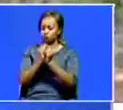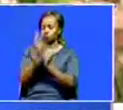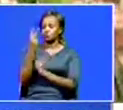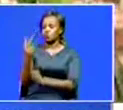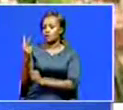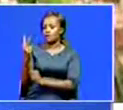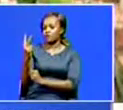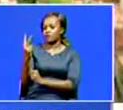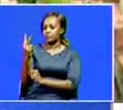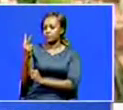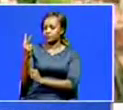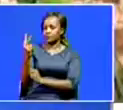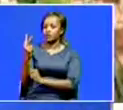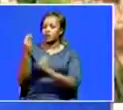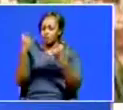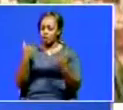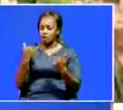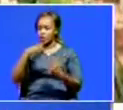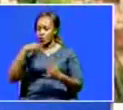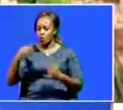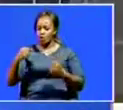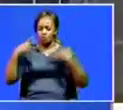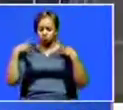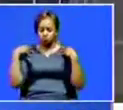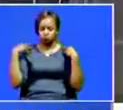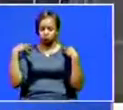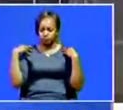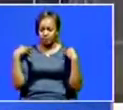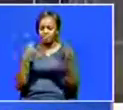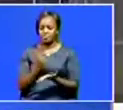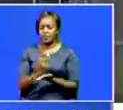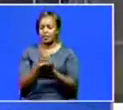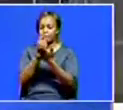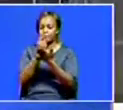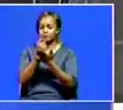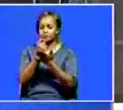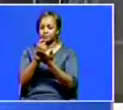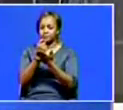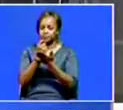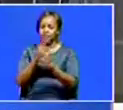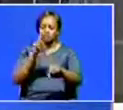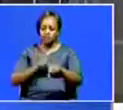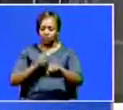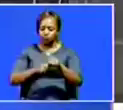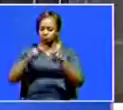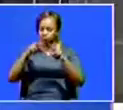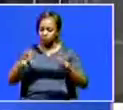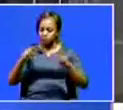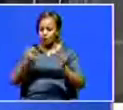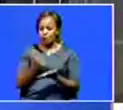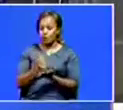for occupational therapy at the district hospital. Katika harakati za kumtafutia mwanawe matibabu, mama